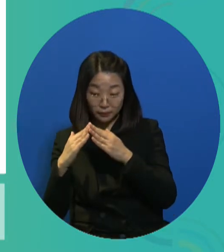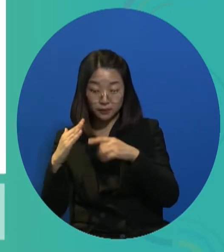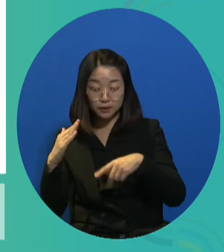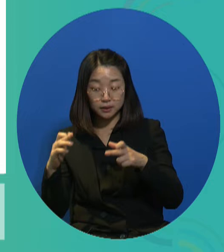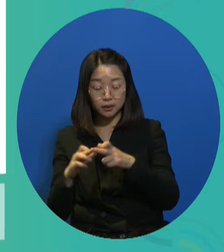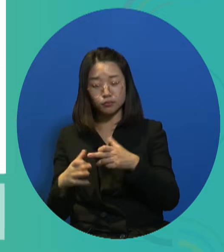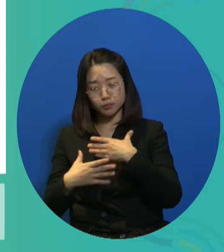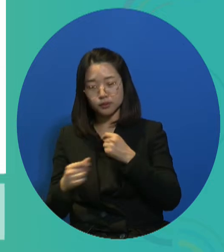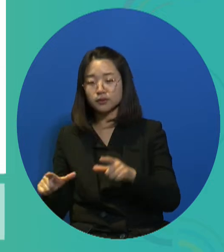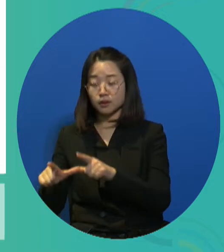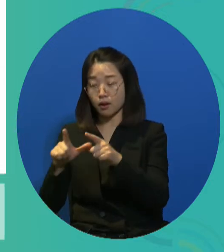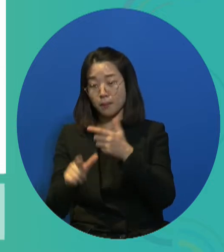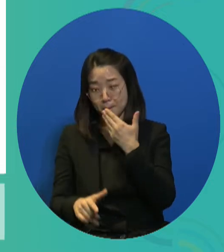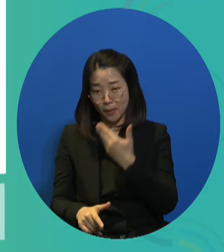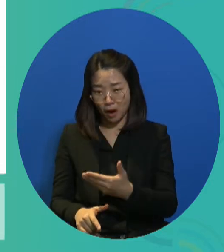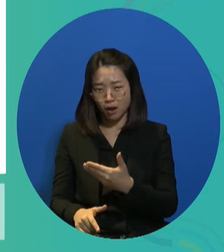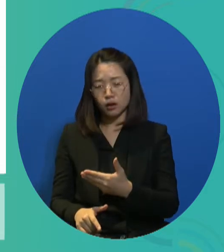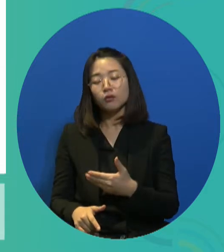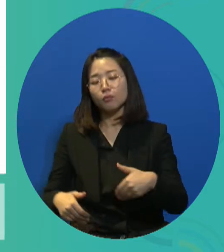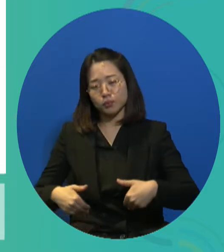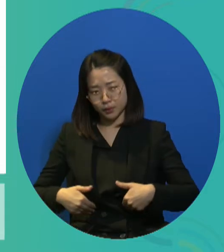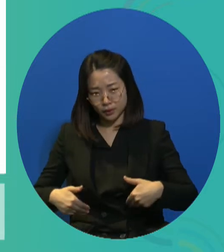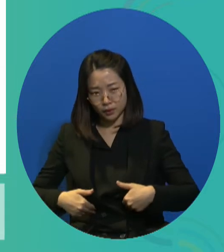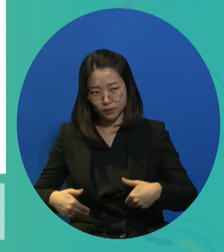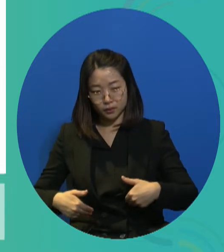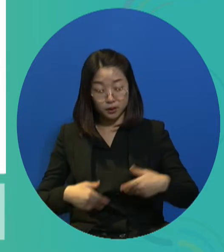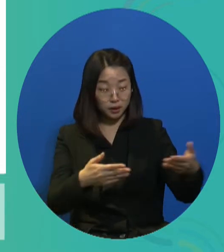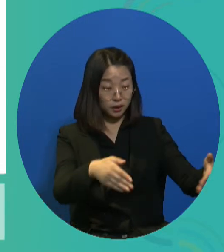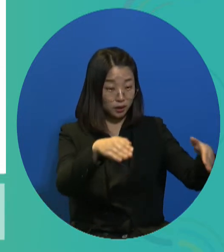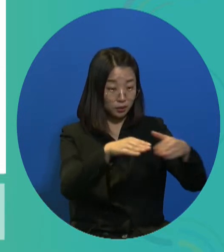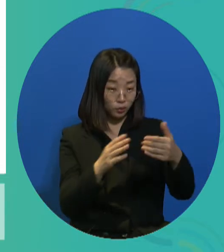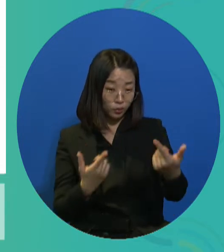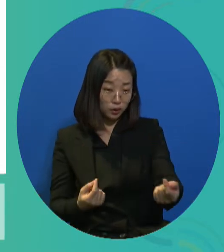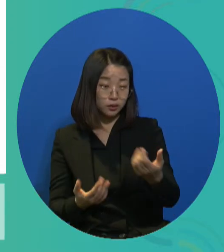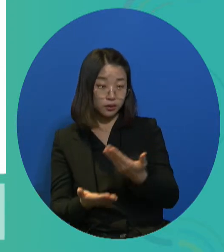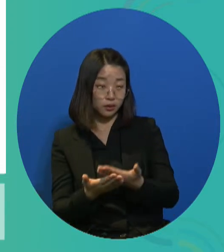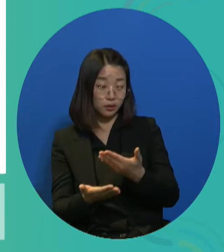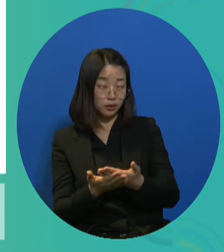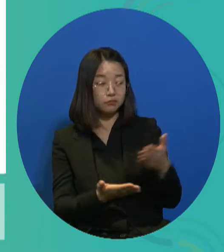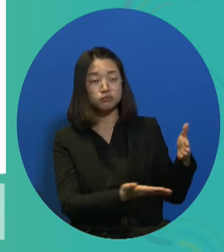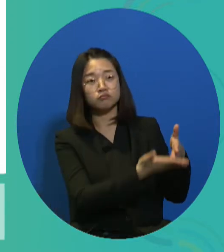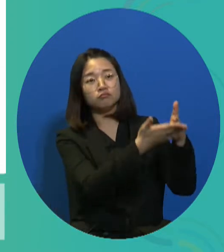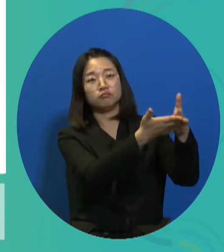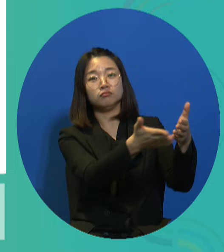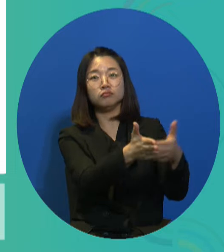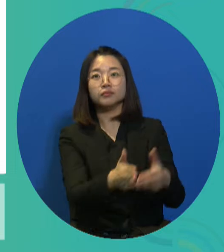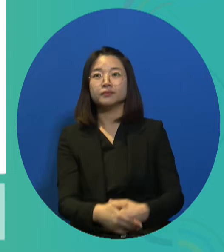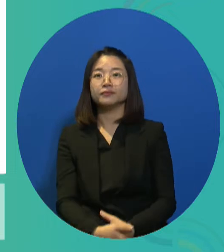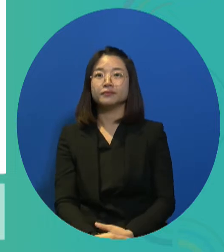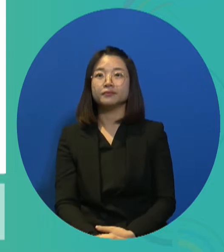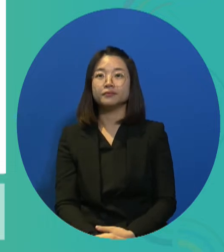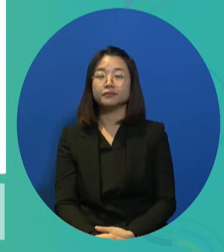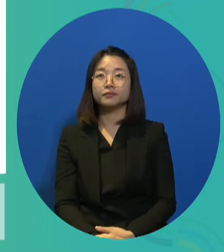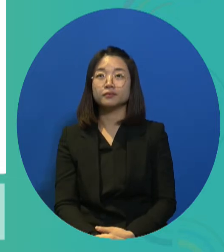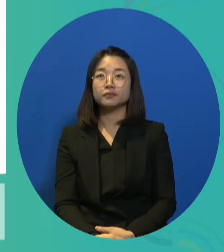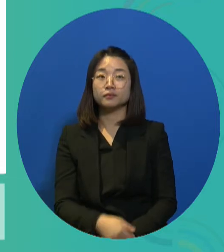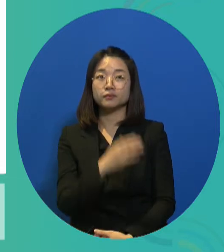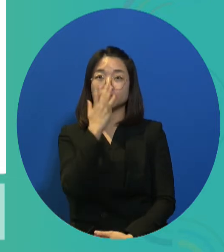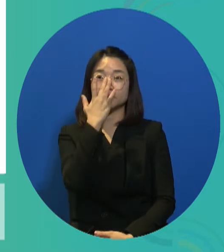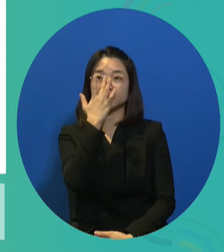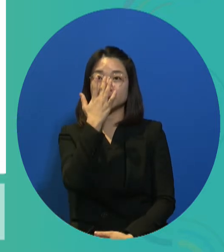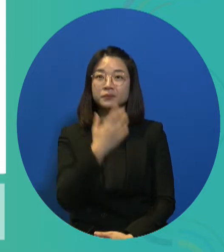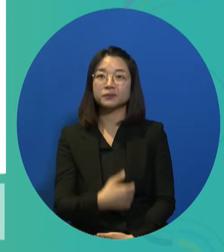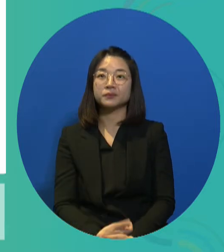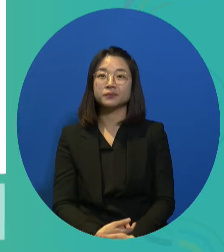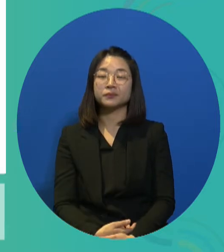in terms of having no support, no choice and control, that constitutes institutionalization just as much